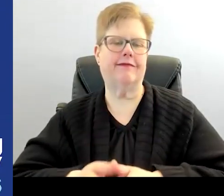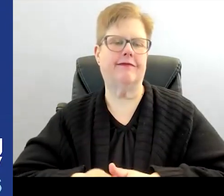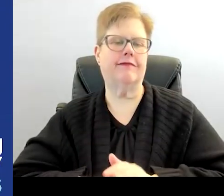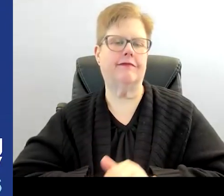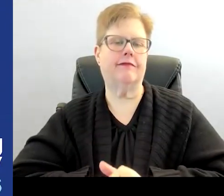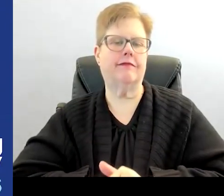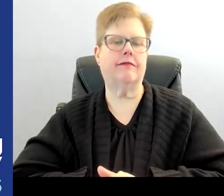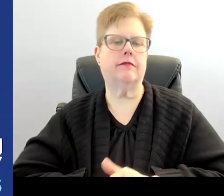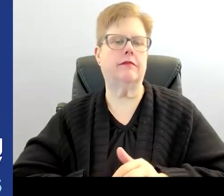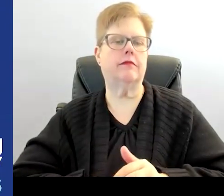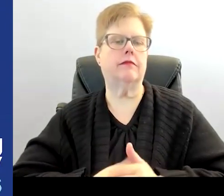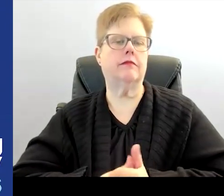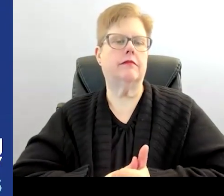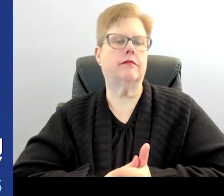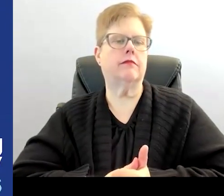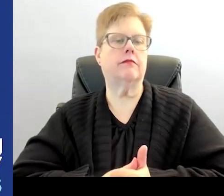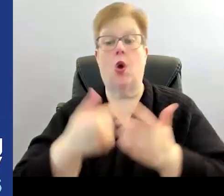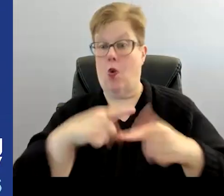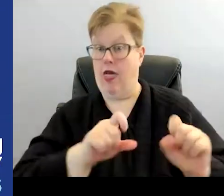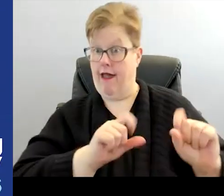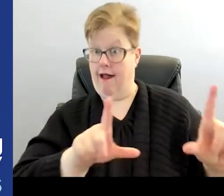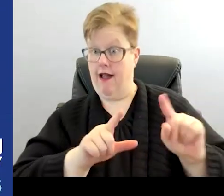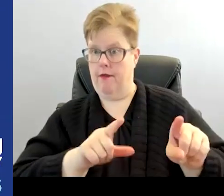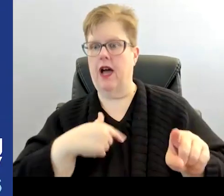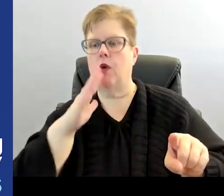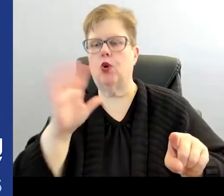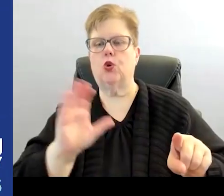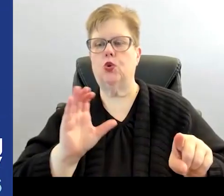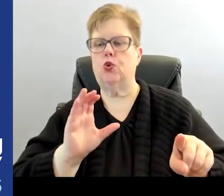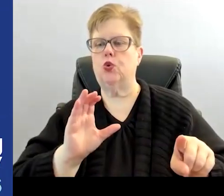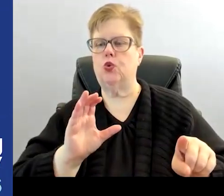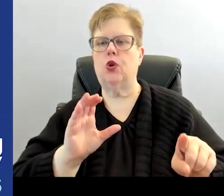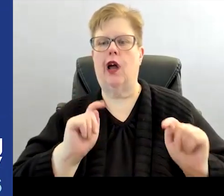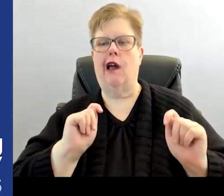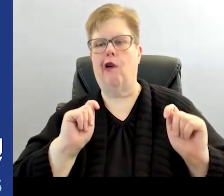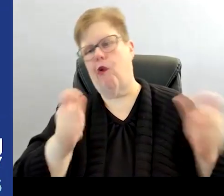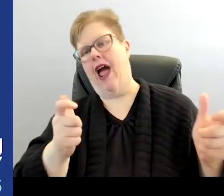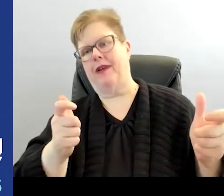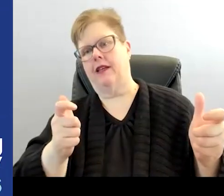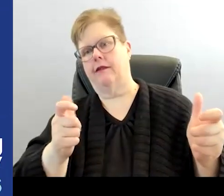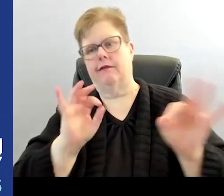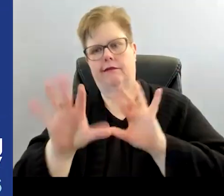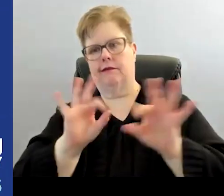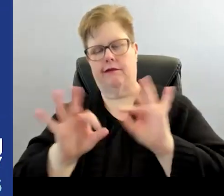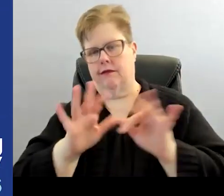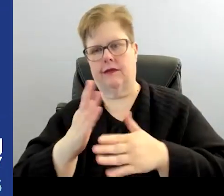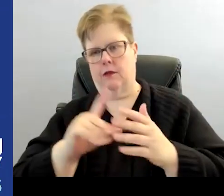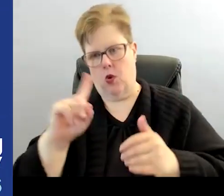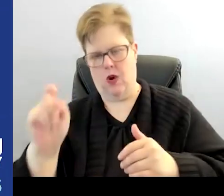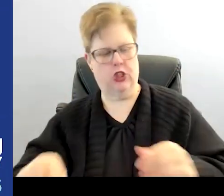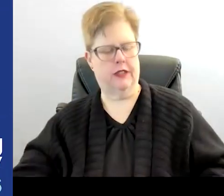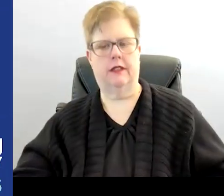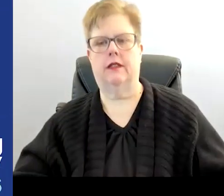Go here. While I have this up, I am going to do a rapid fire round for 2 minutes of some